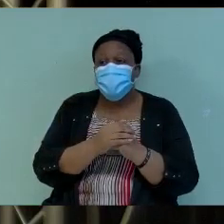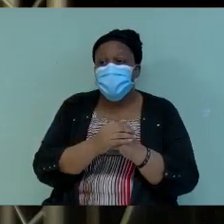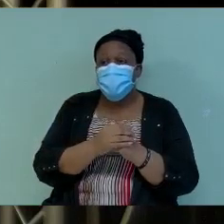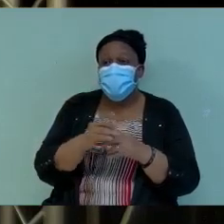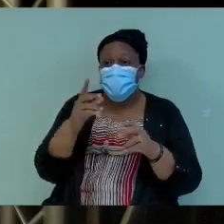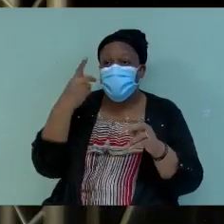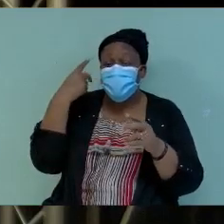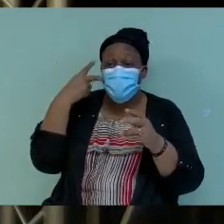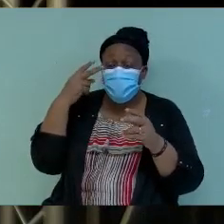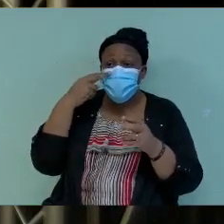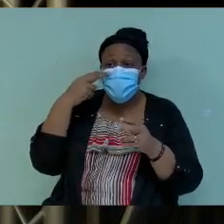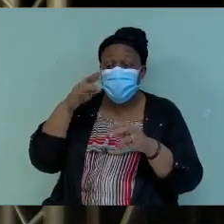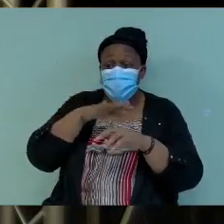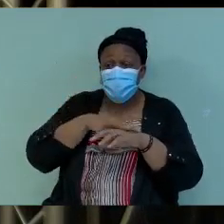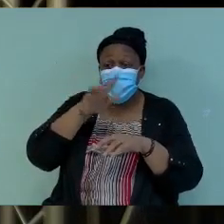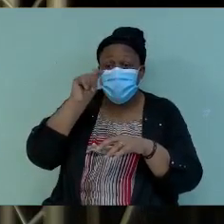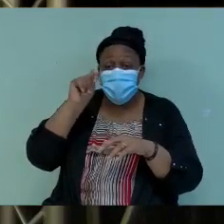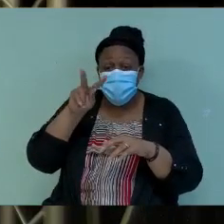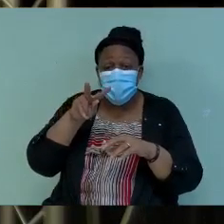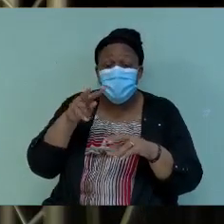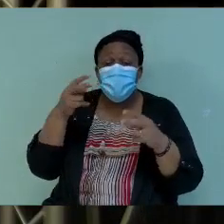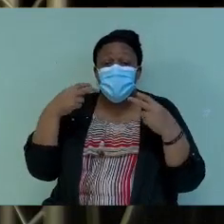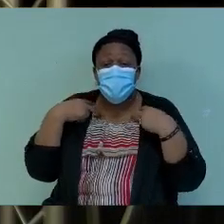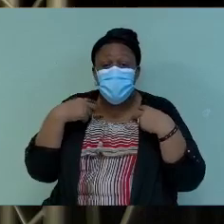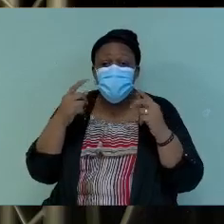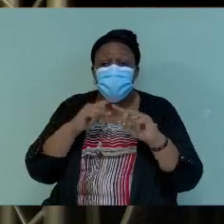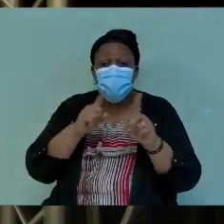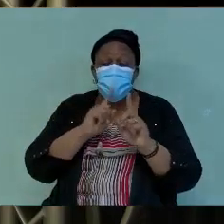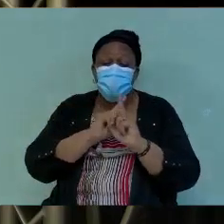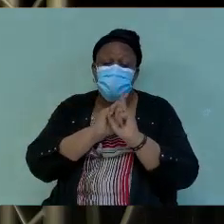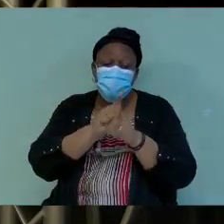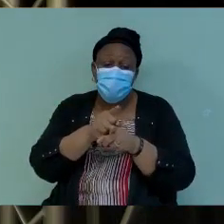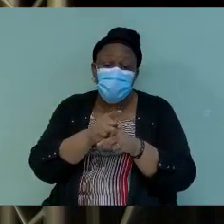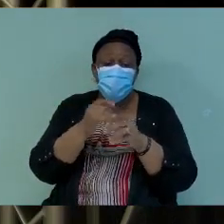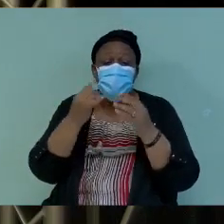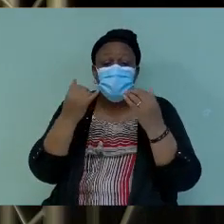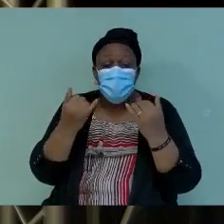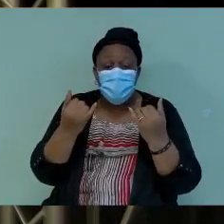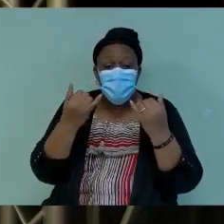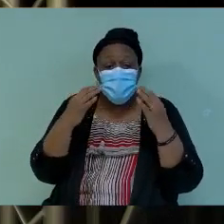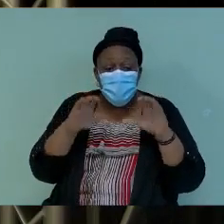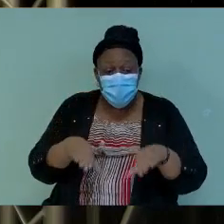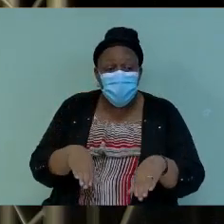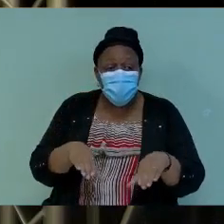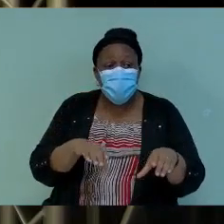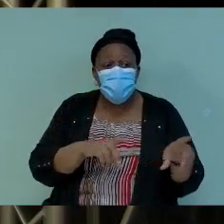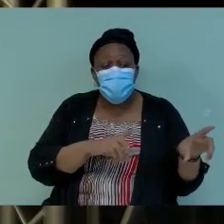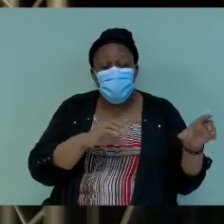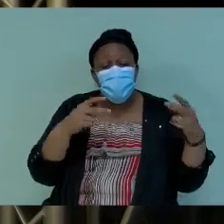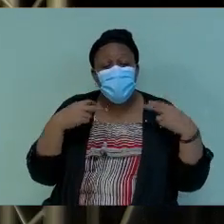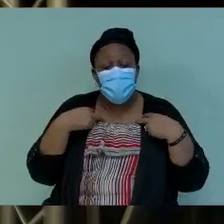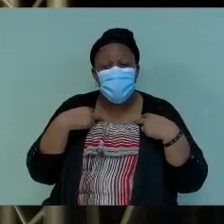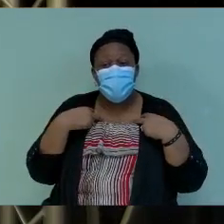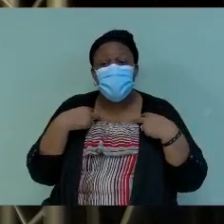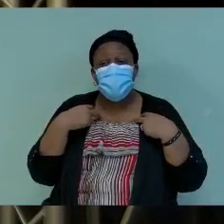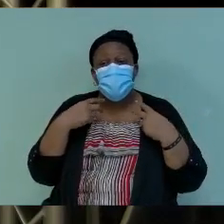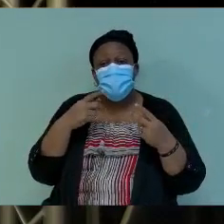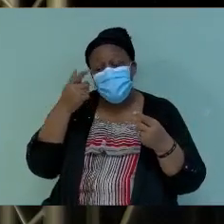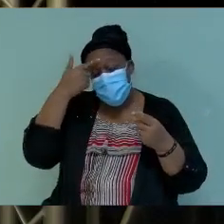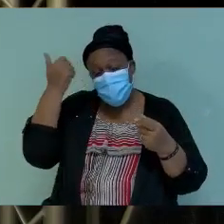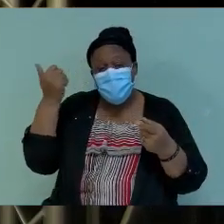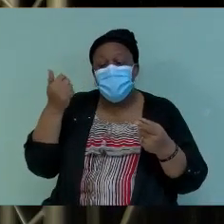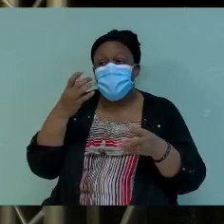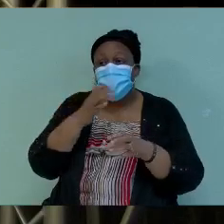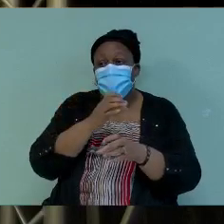or responses that people could have because of this pandemic. Some of